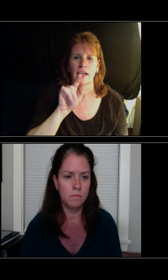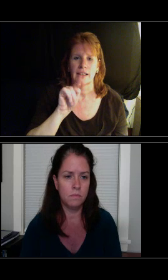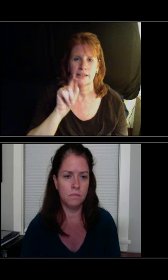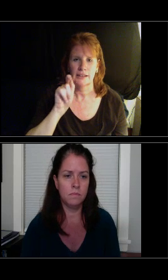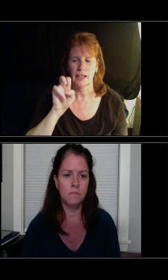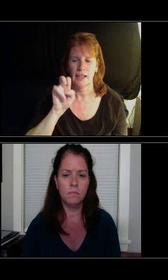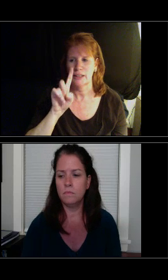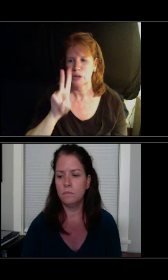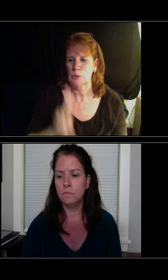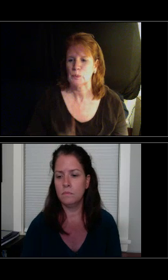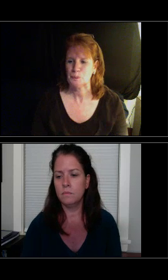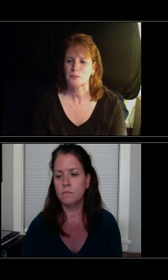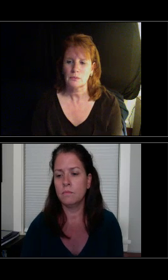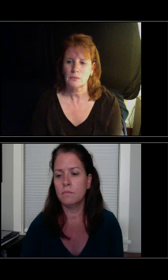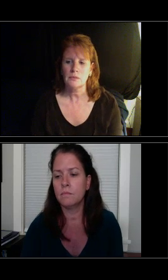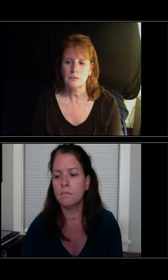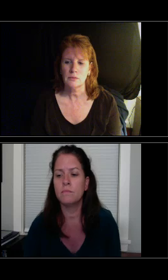At